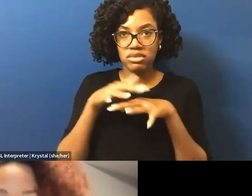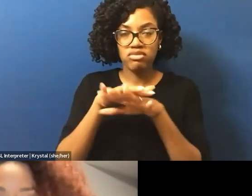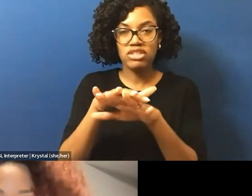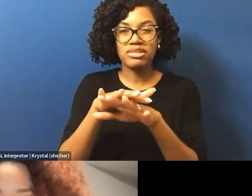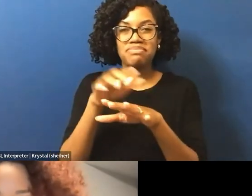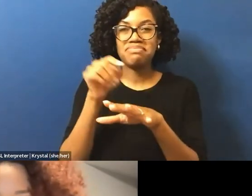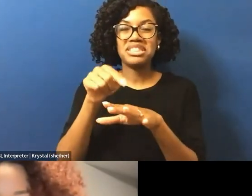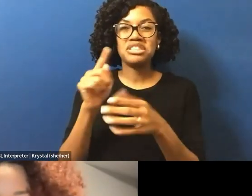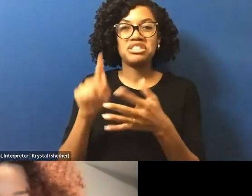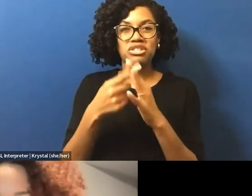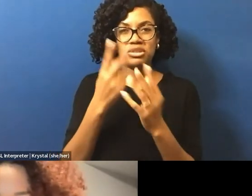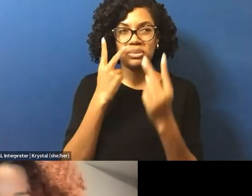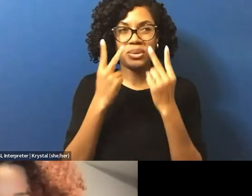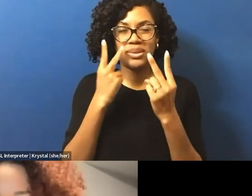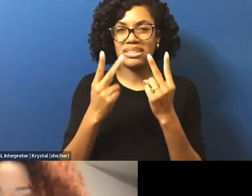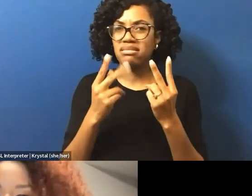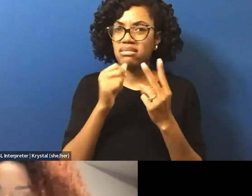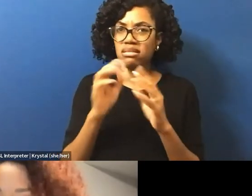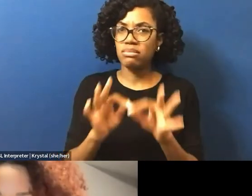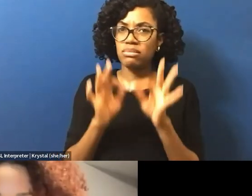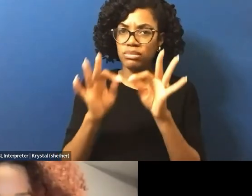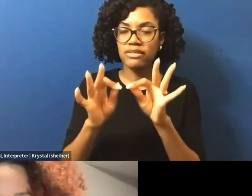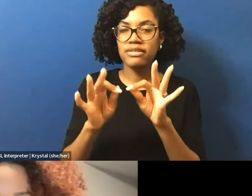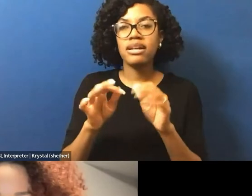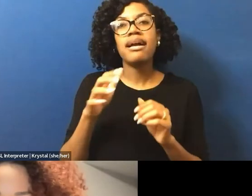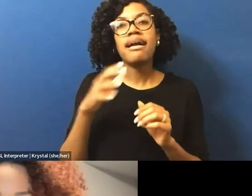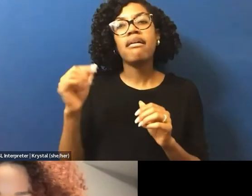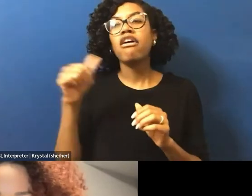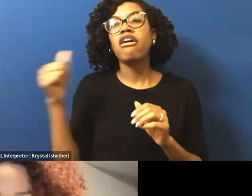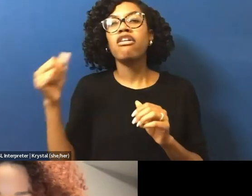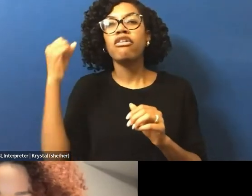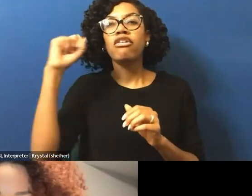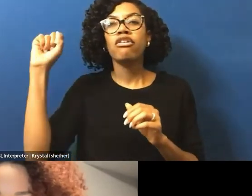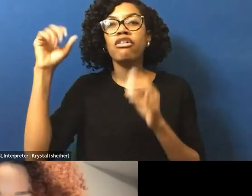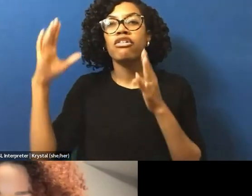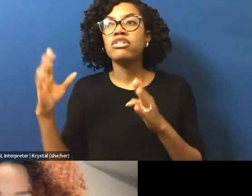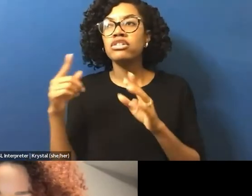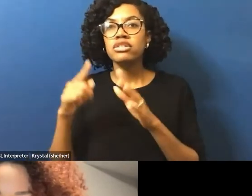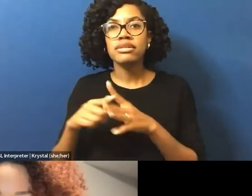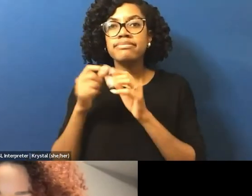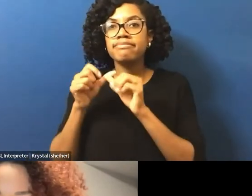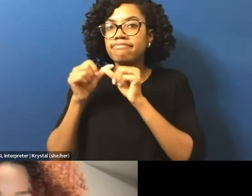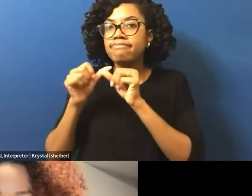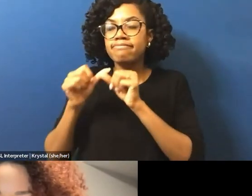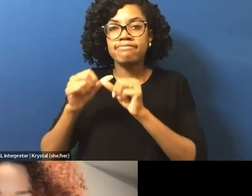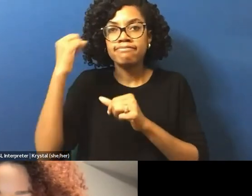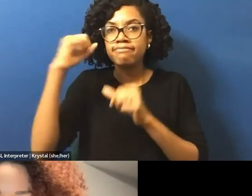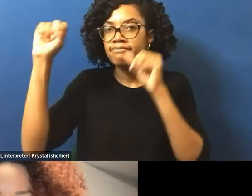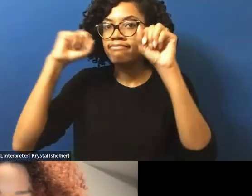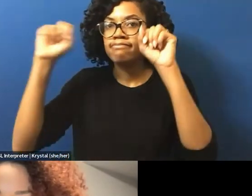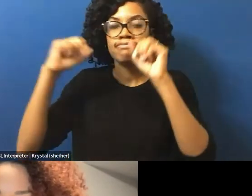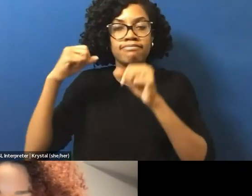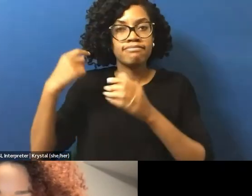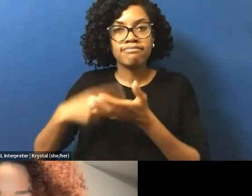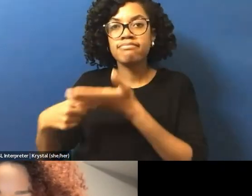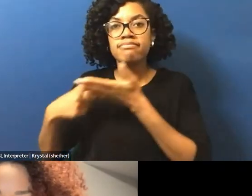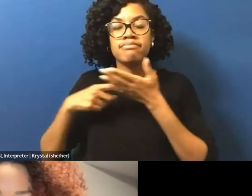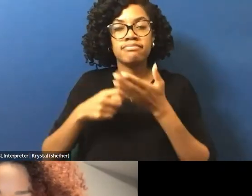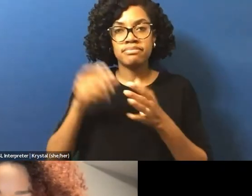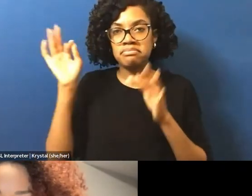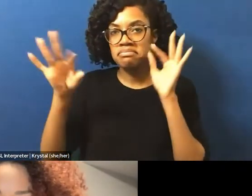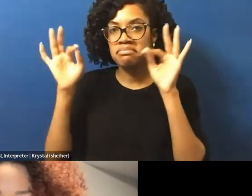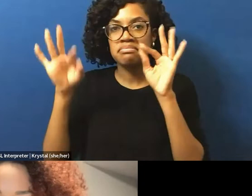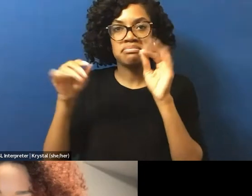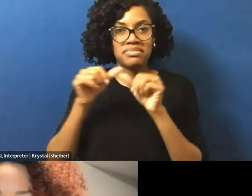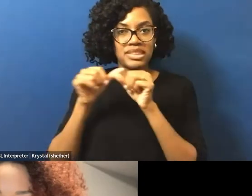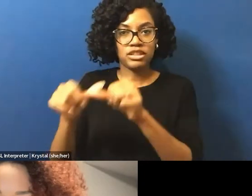stopped, right? It wasn't this either or. So a lot of the folks that have been considered the leaders of this